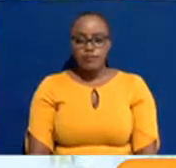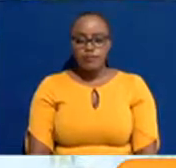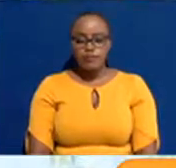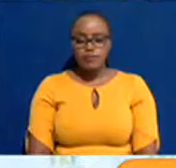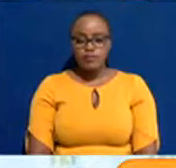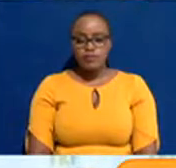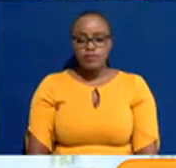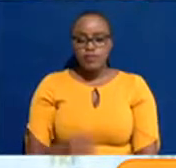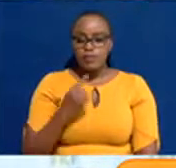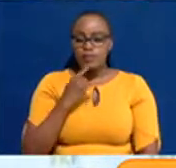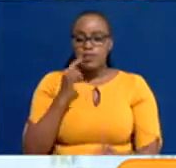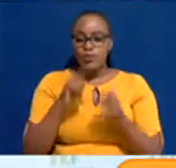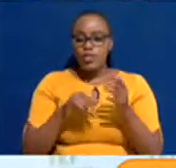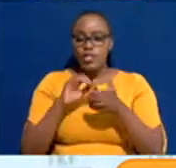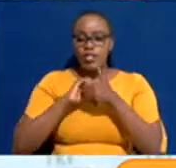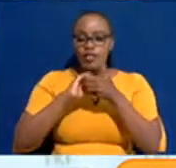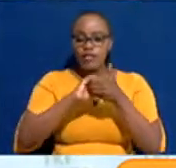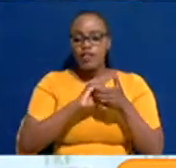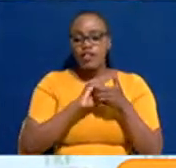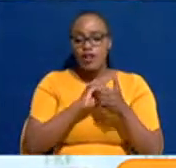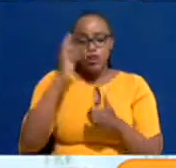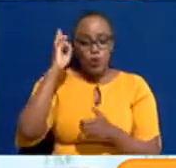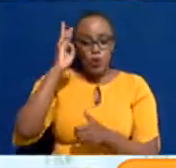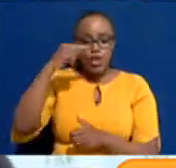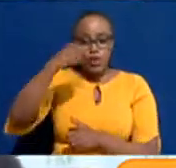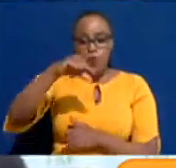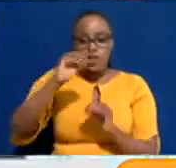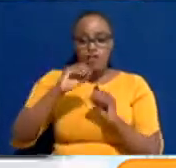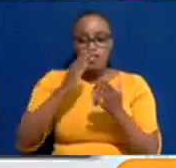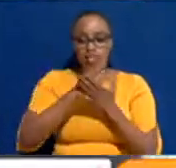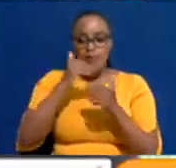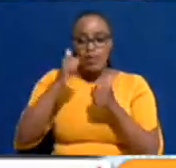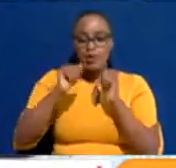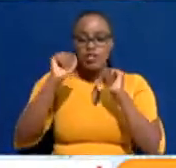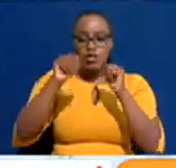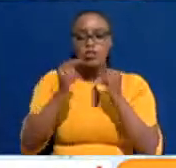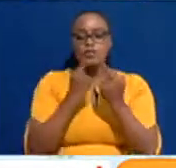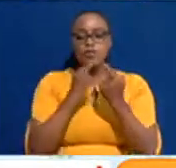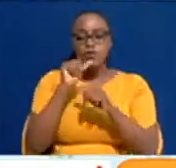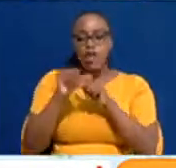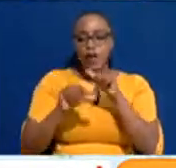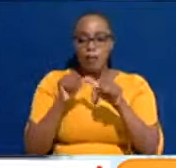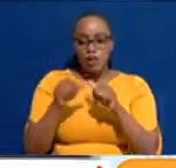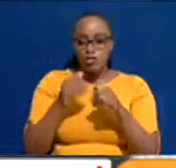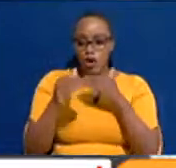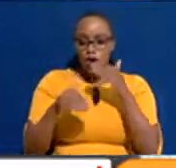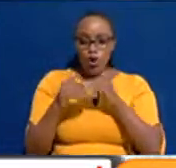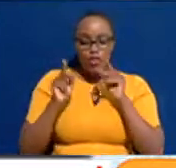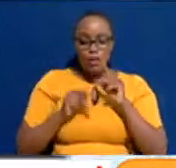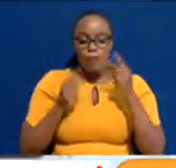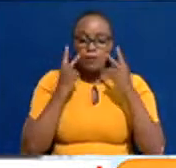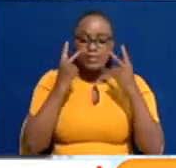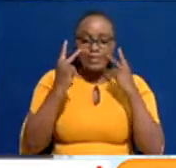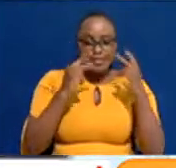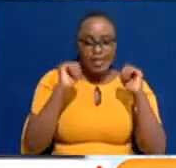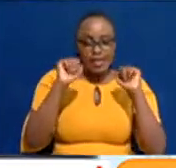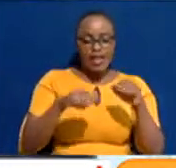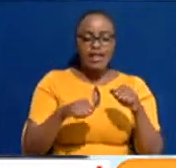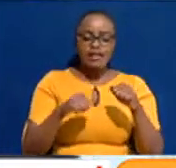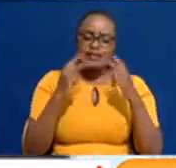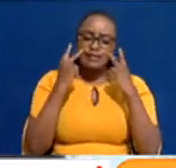And you are being told by Federation you should not talk about it, but there's something obvious you can talk. If everybody can see, also I